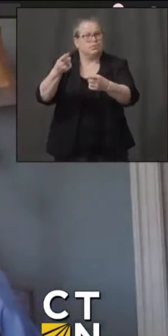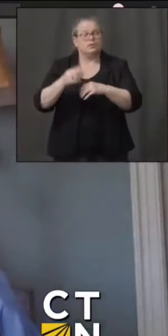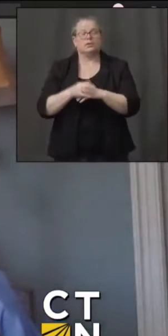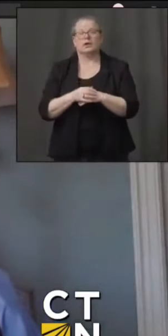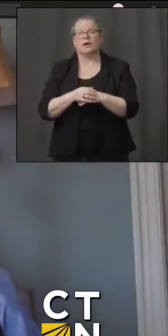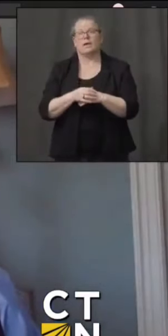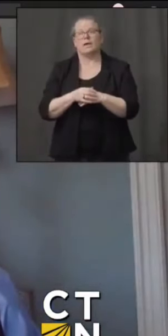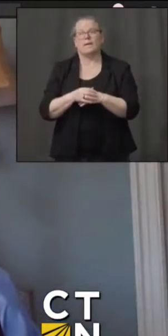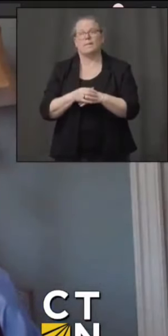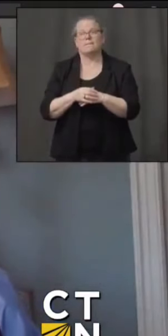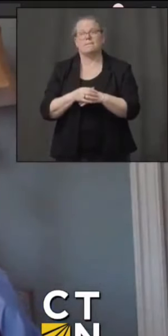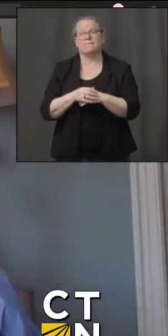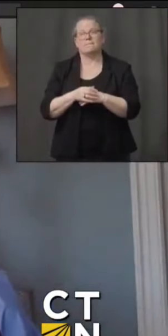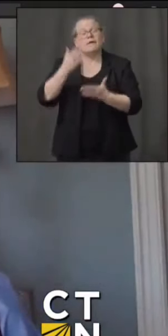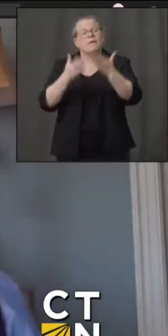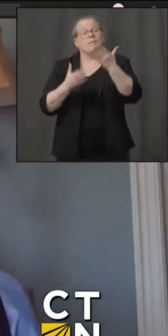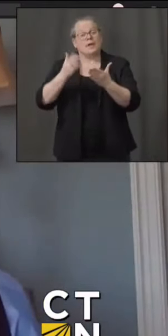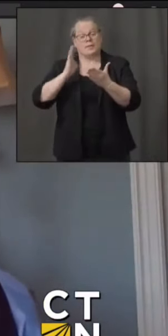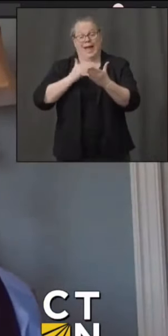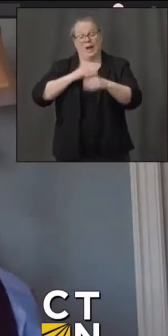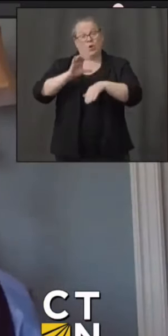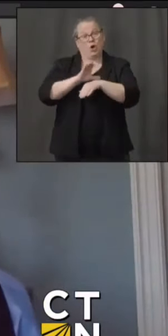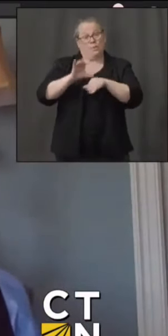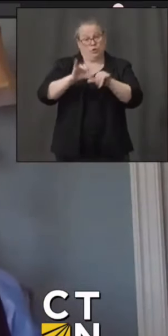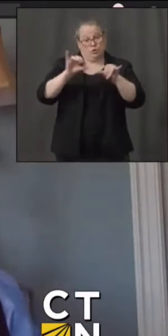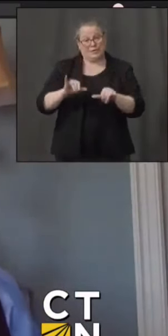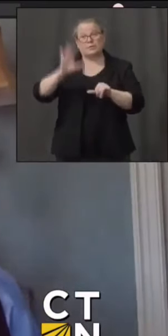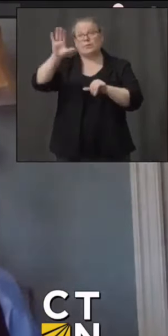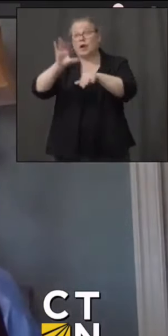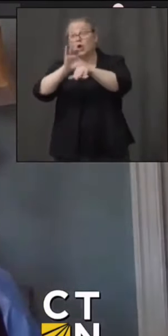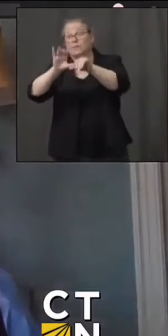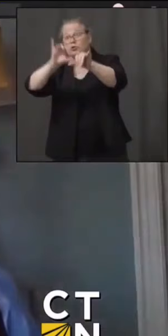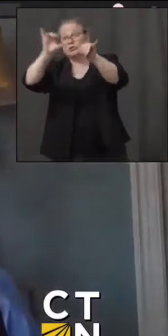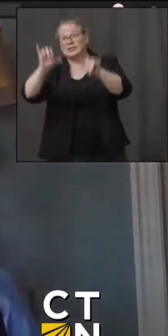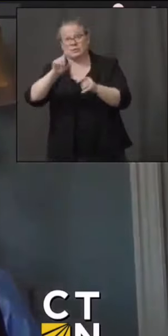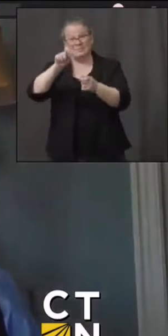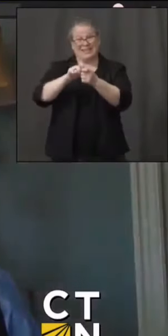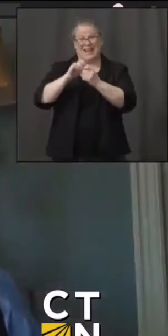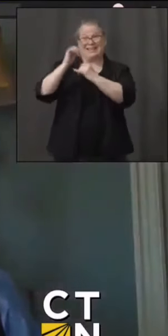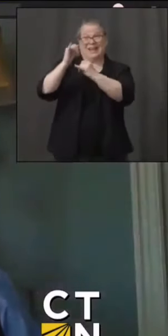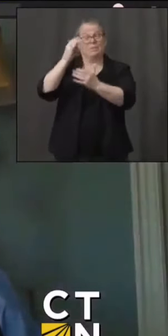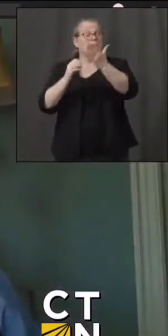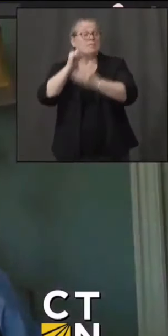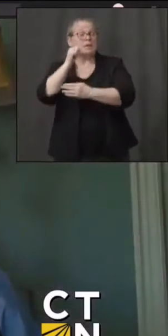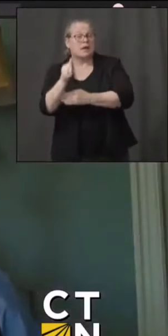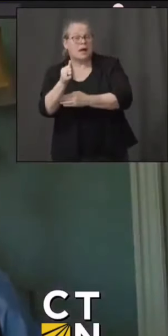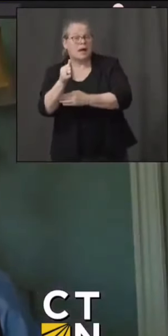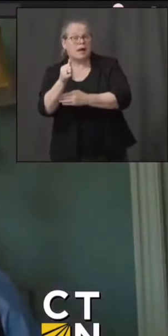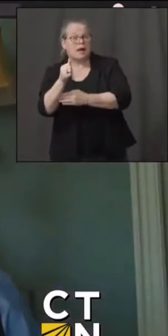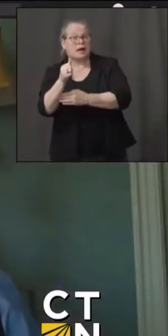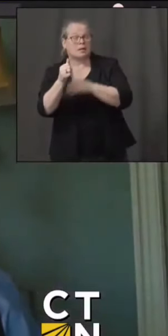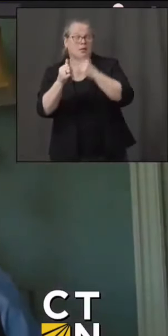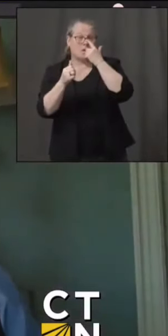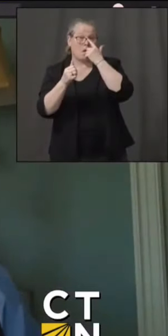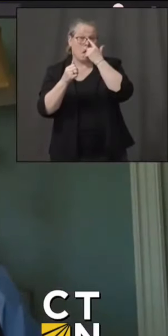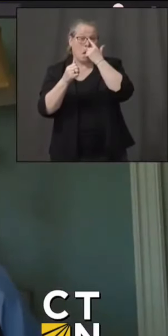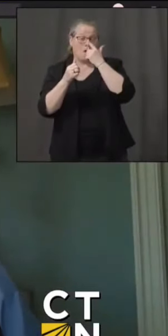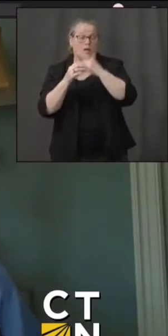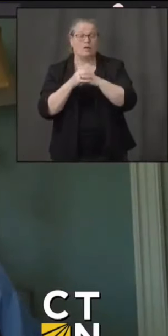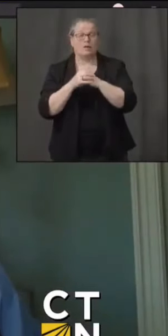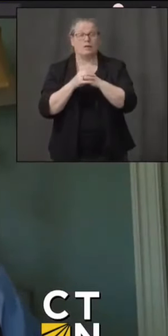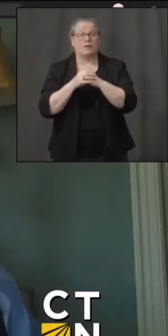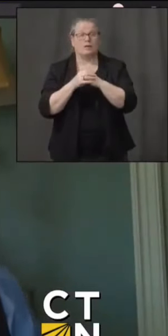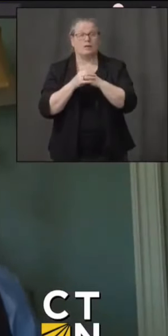same technological systems, New York should probably choose one